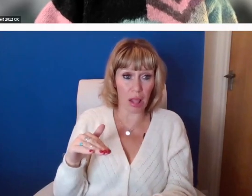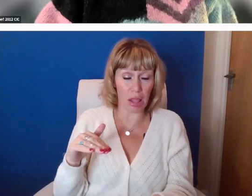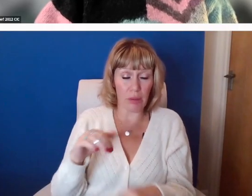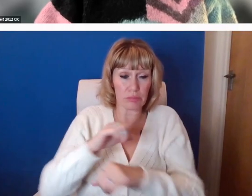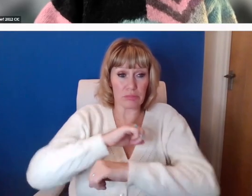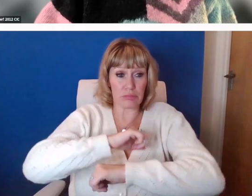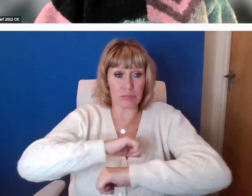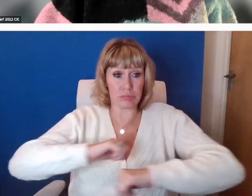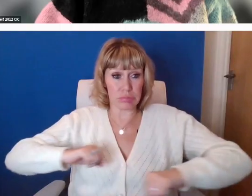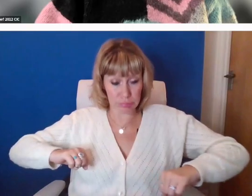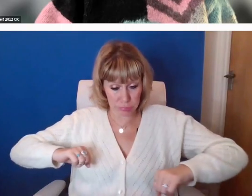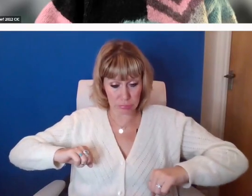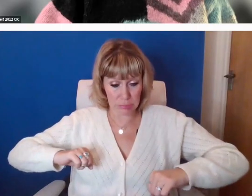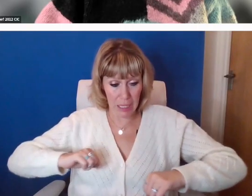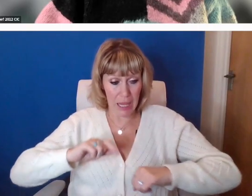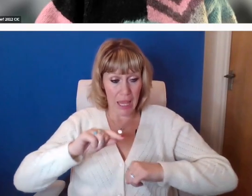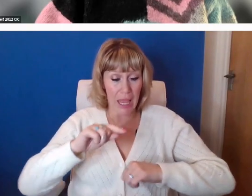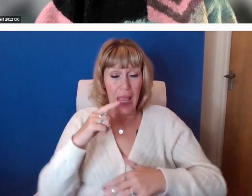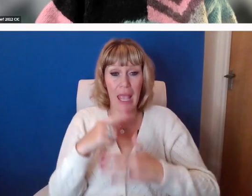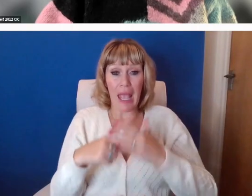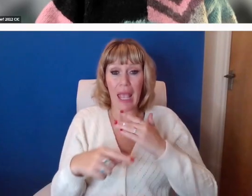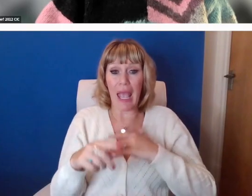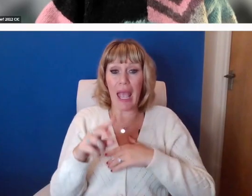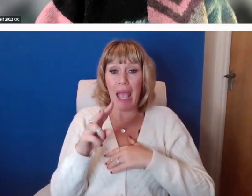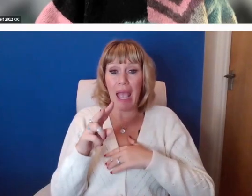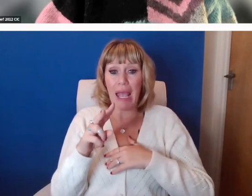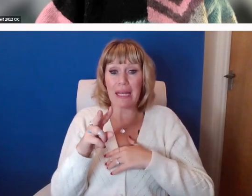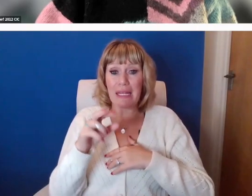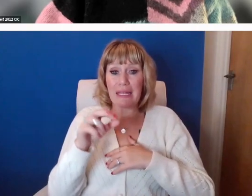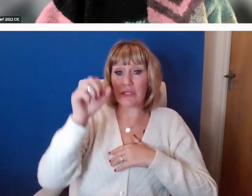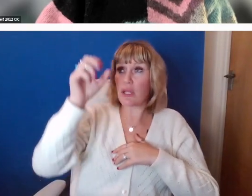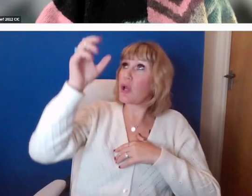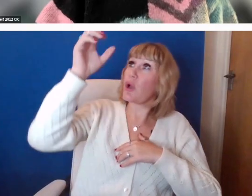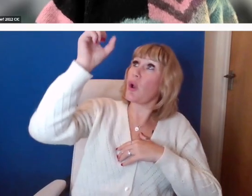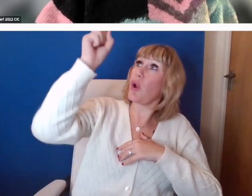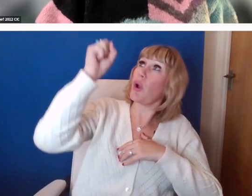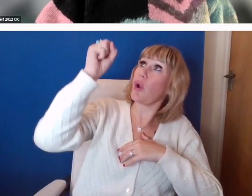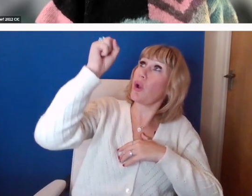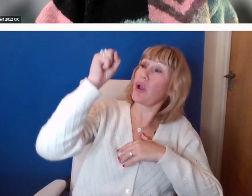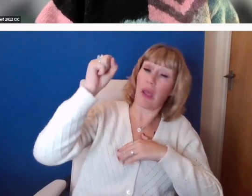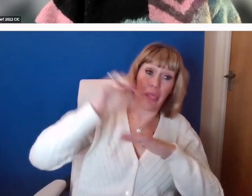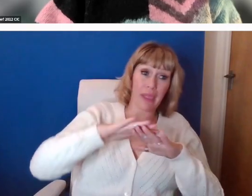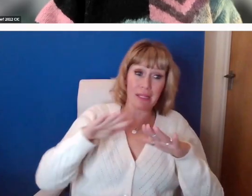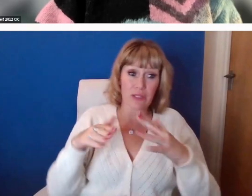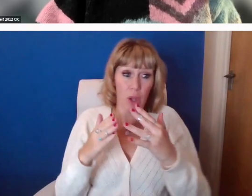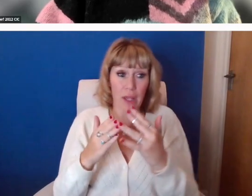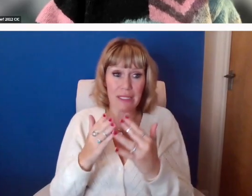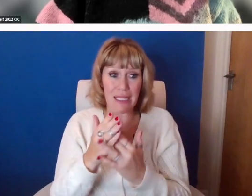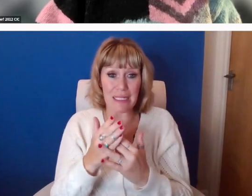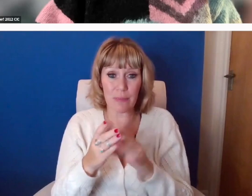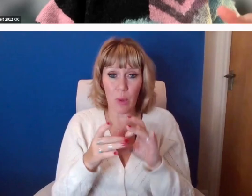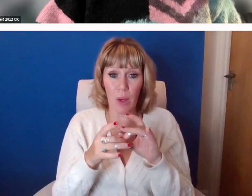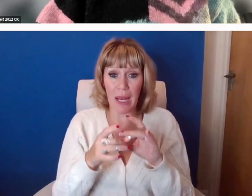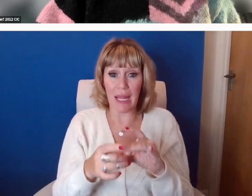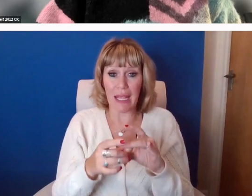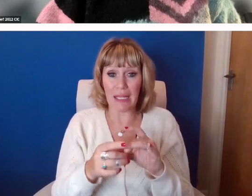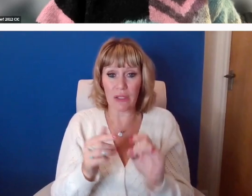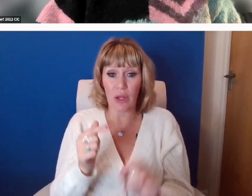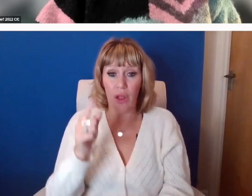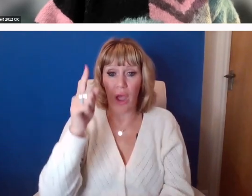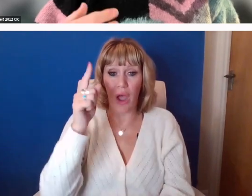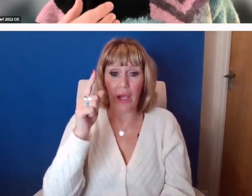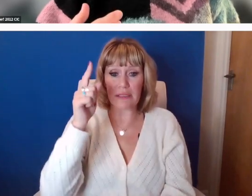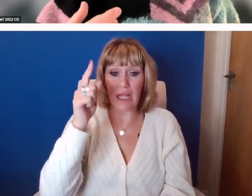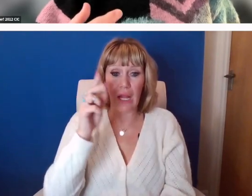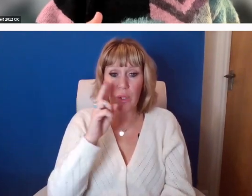empty seats and the hand hook that is not accessible due to its height. And you can just see Anna's feet on her foot